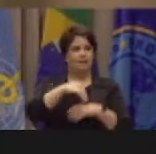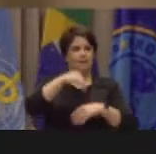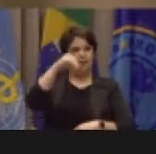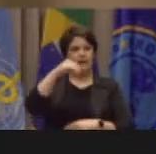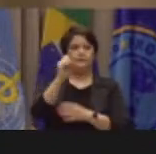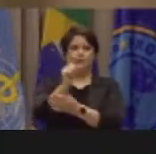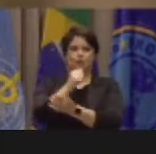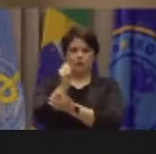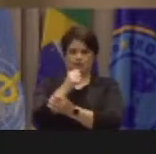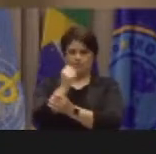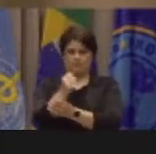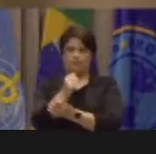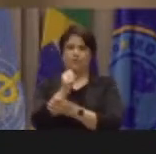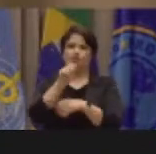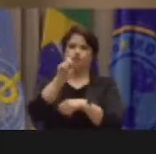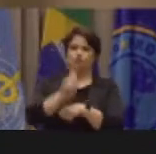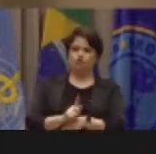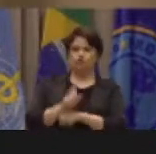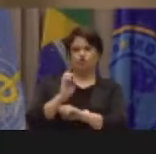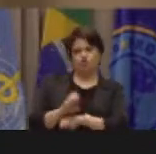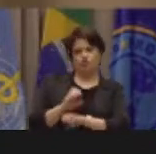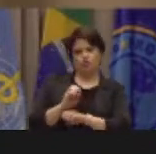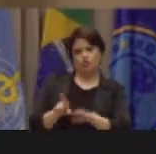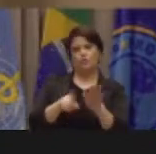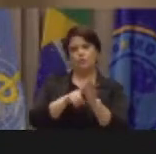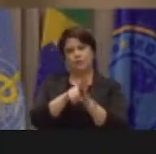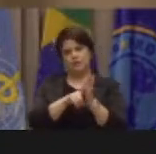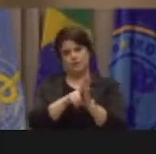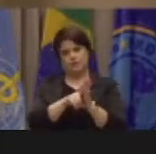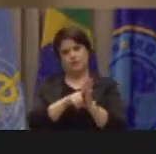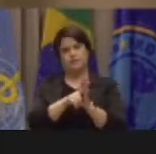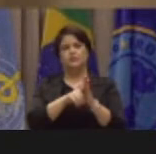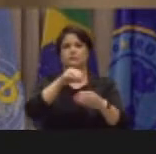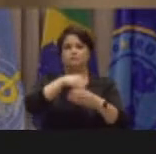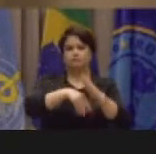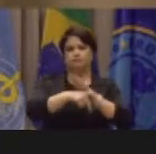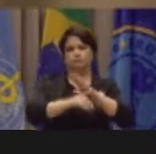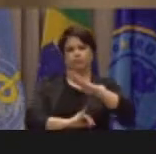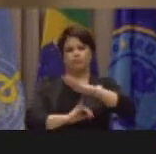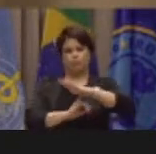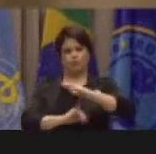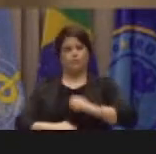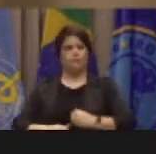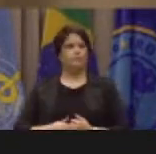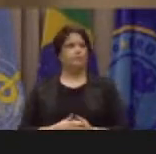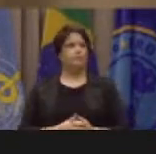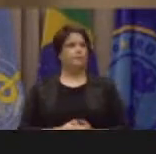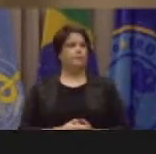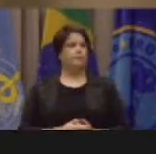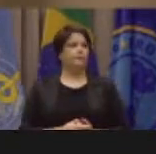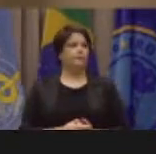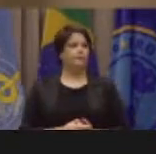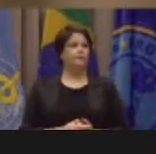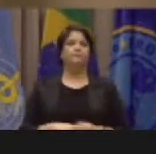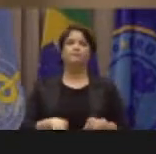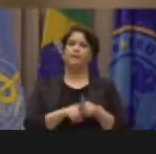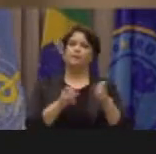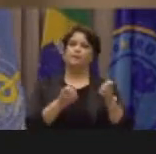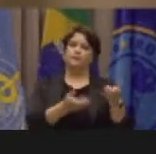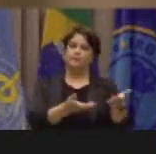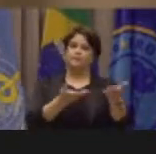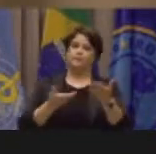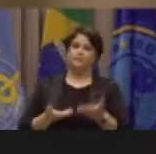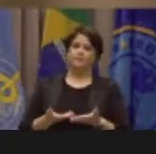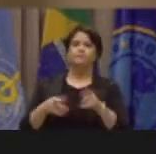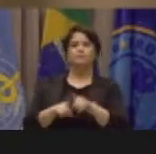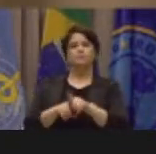Fernando is a master in physical therapy and management, education management in the institution. And I also want